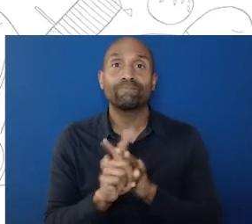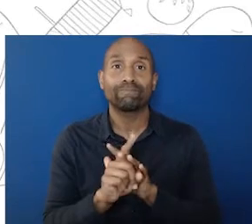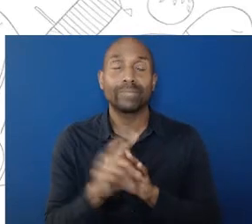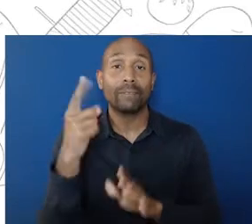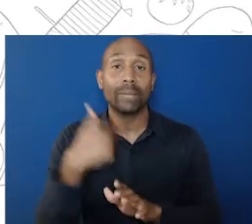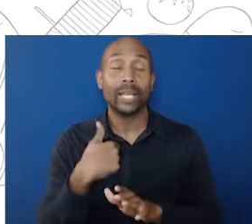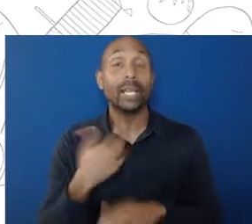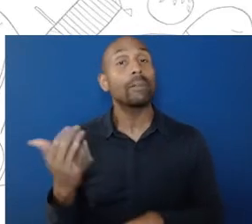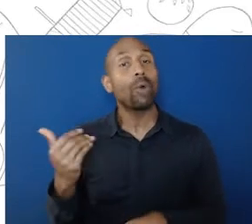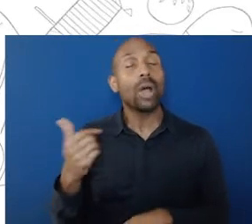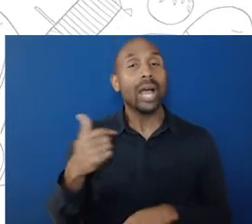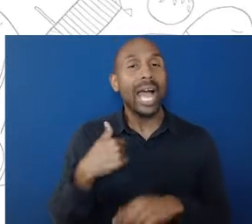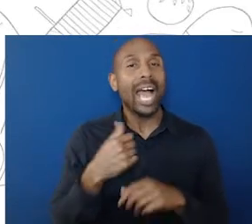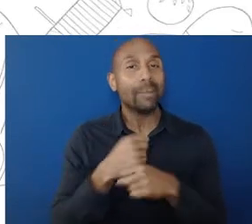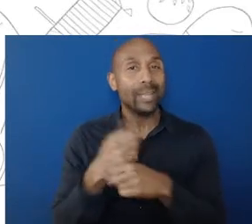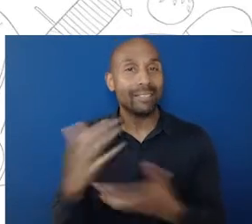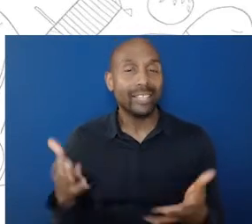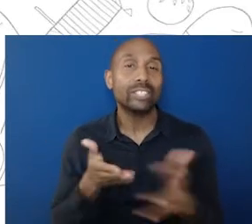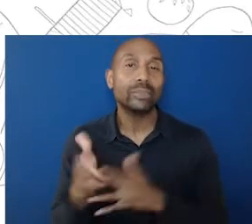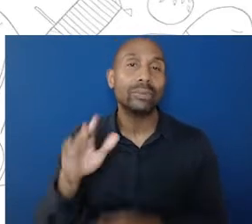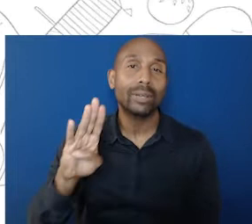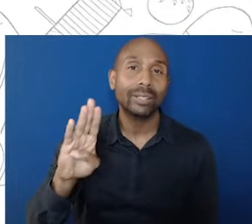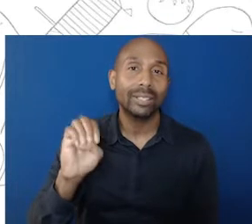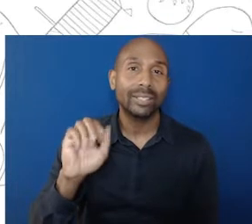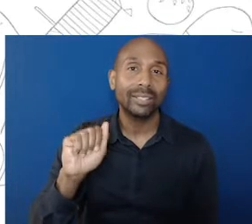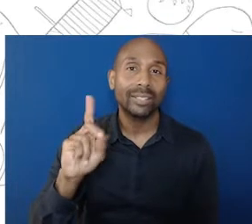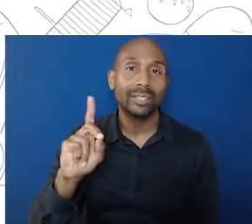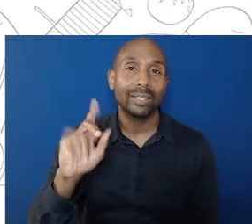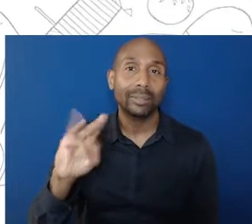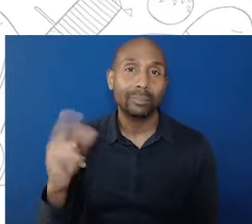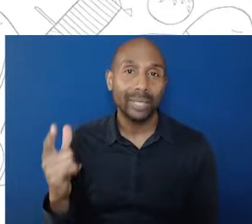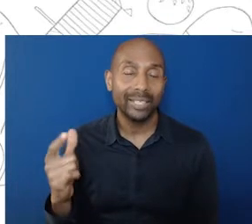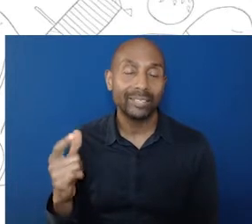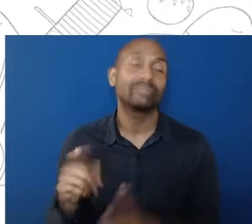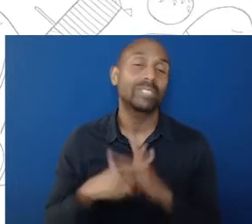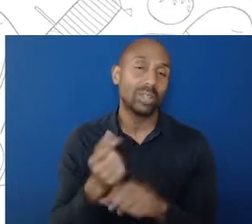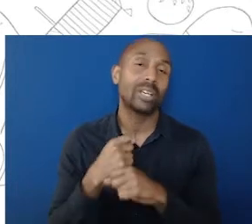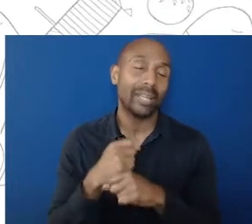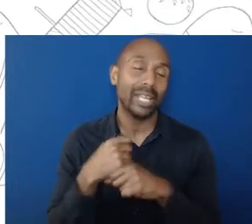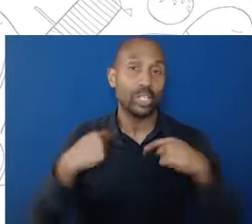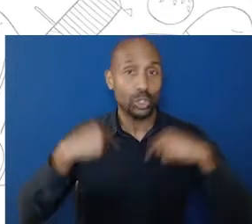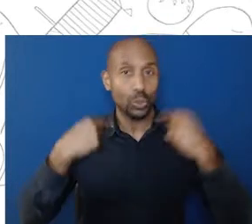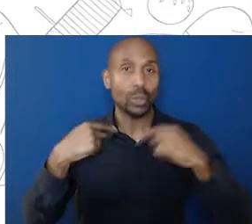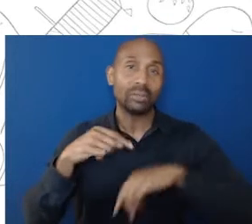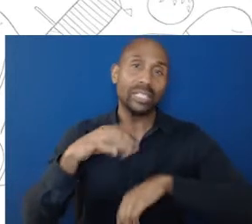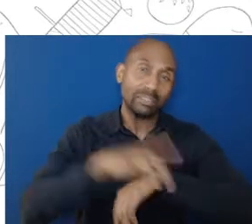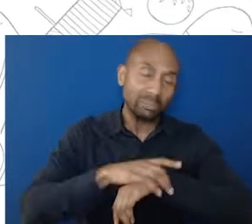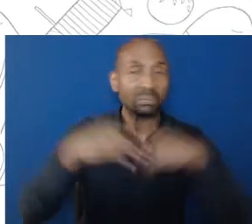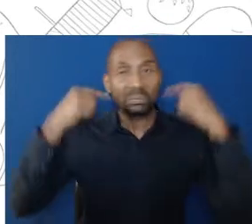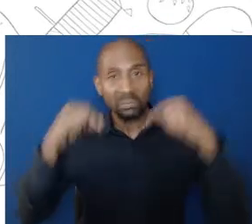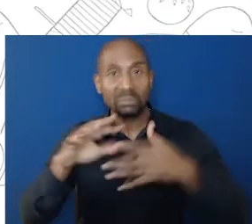beater, and I started creating jewelry, but I had bigger visions and things that I wanted to